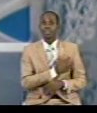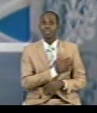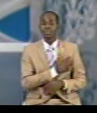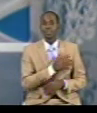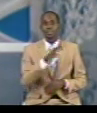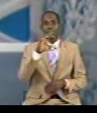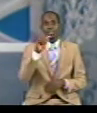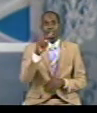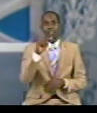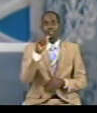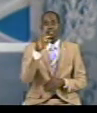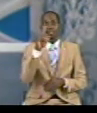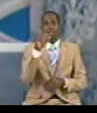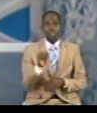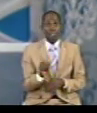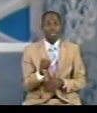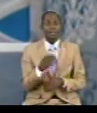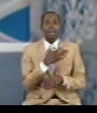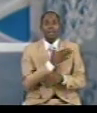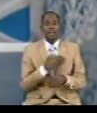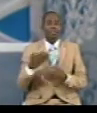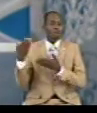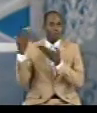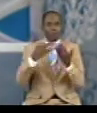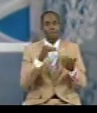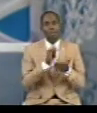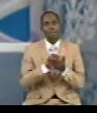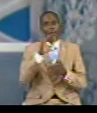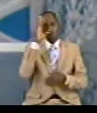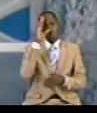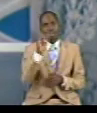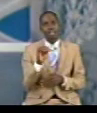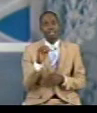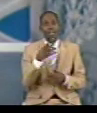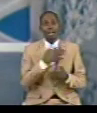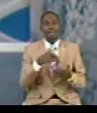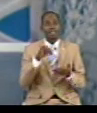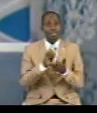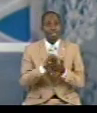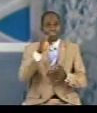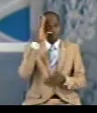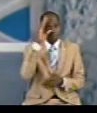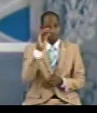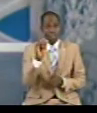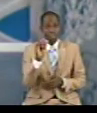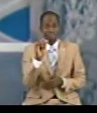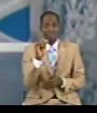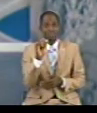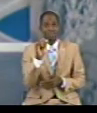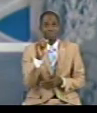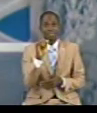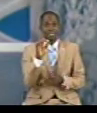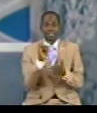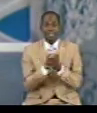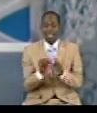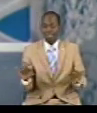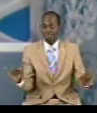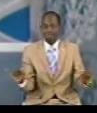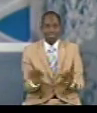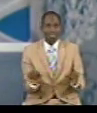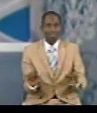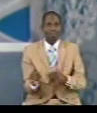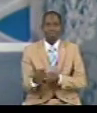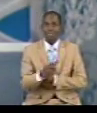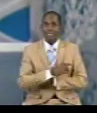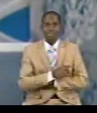woman went and brought the man. And that man, that same day,